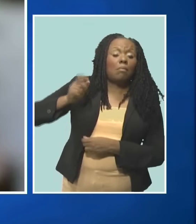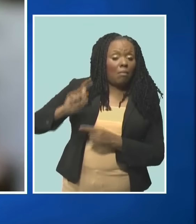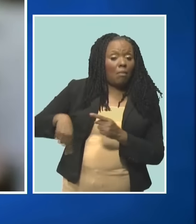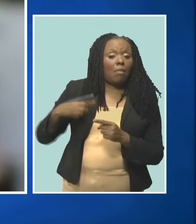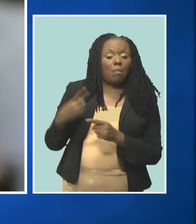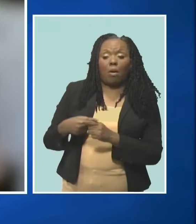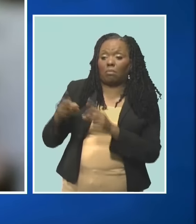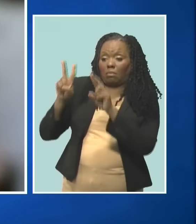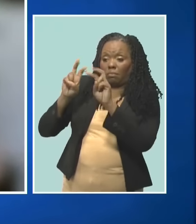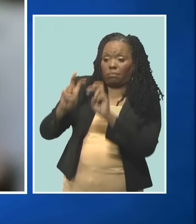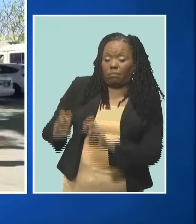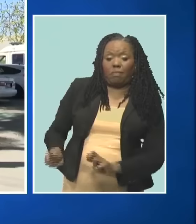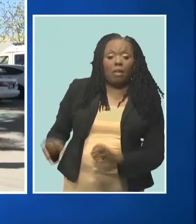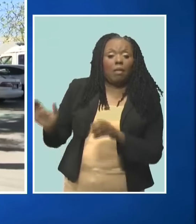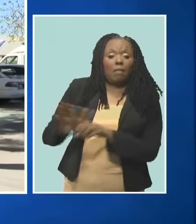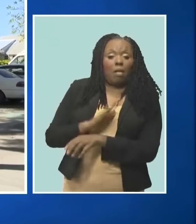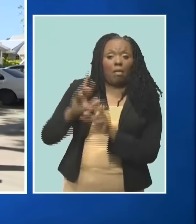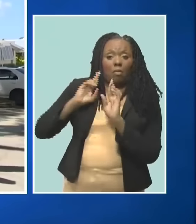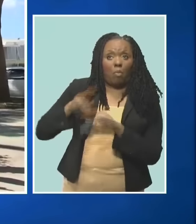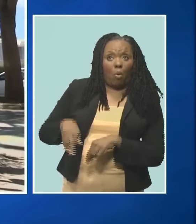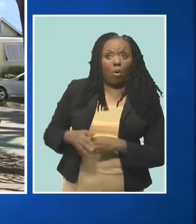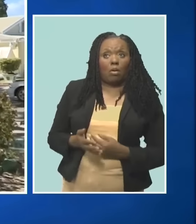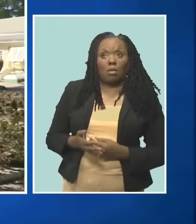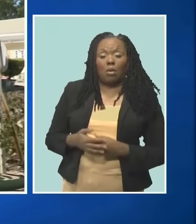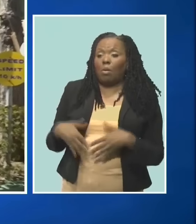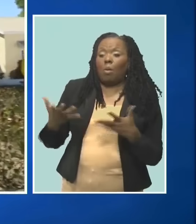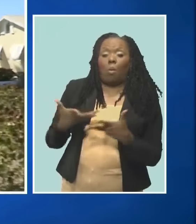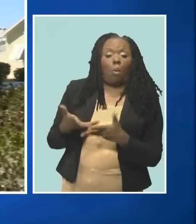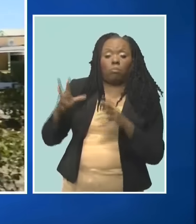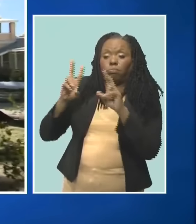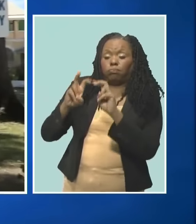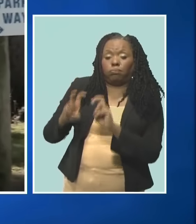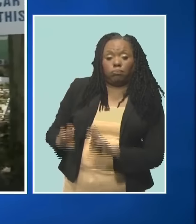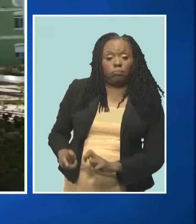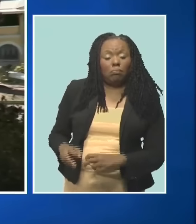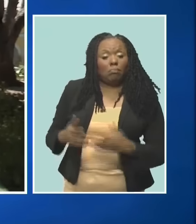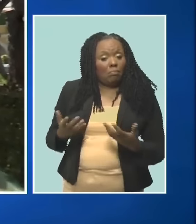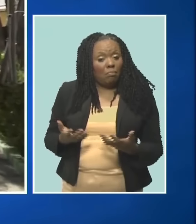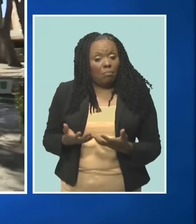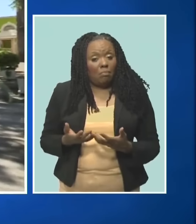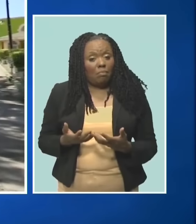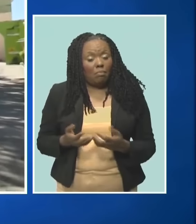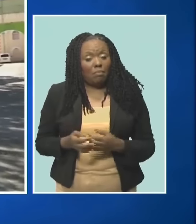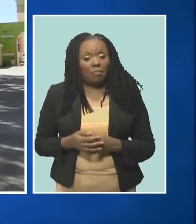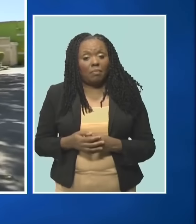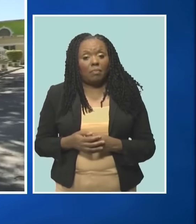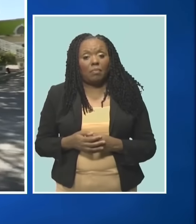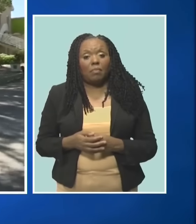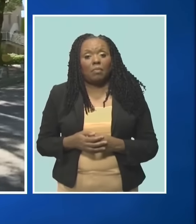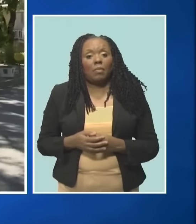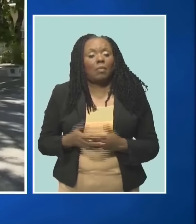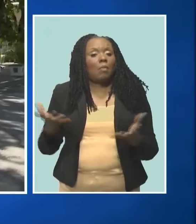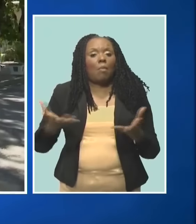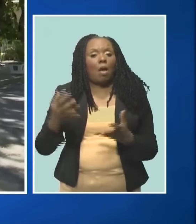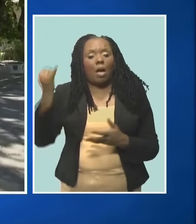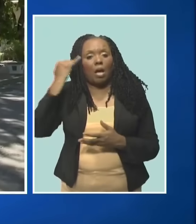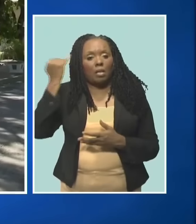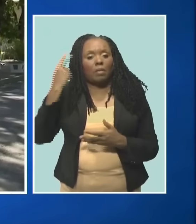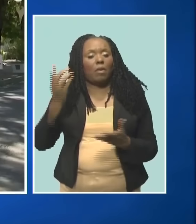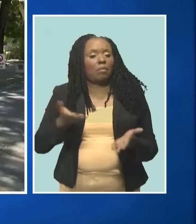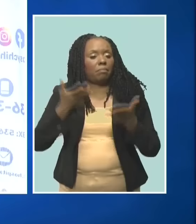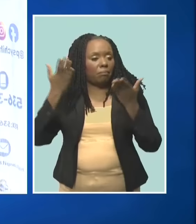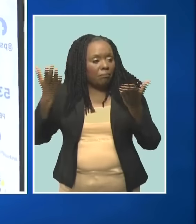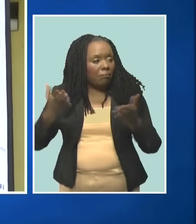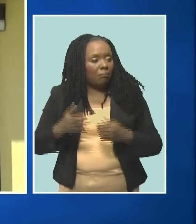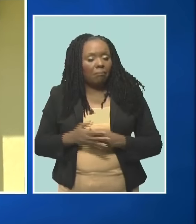is the assessment, what did we assess as needs for this individual, and what are the recommendations. Some